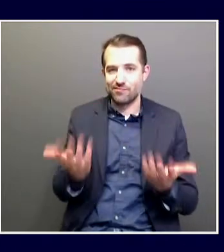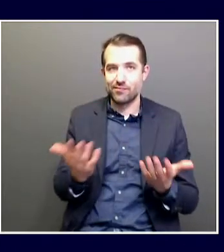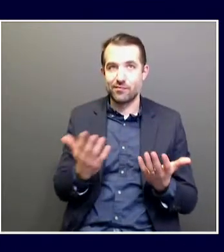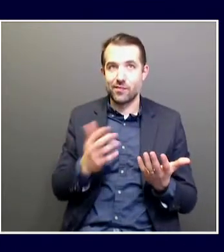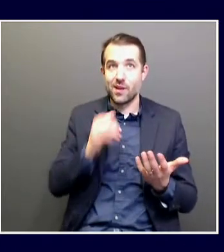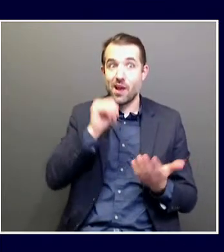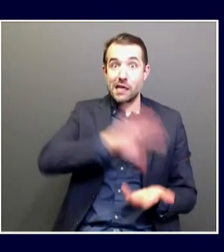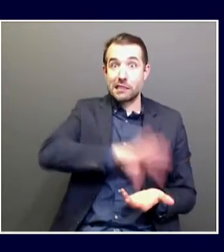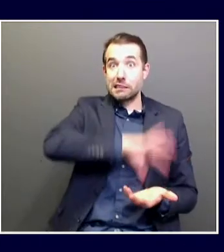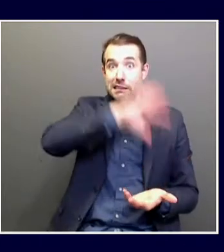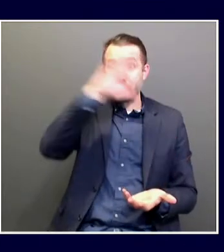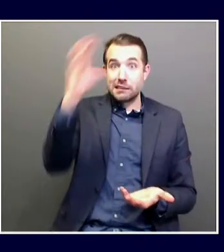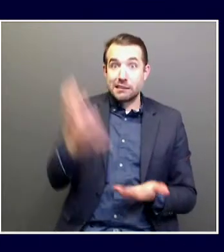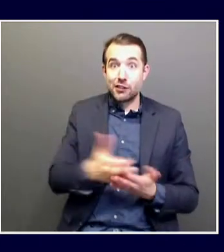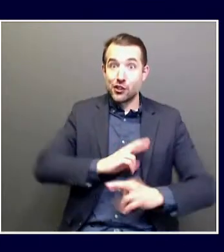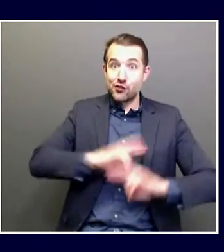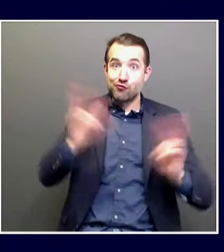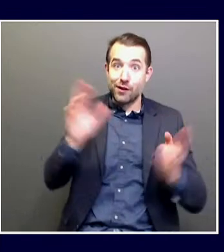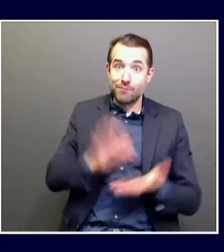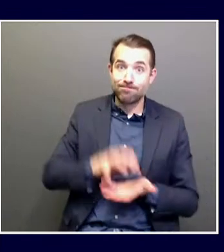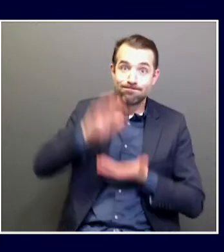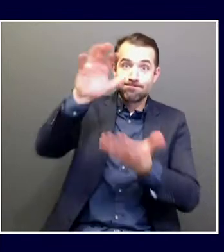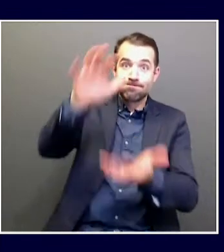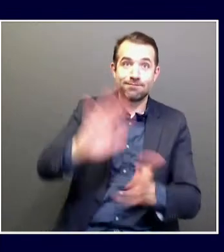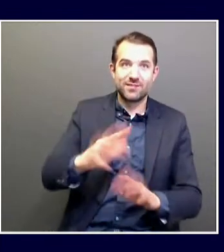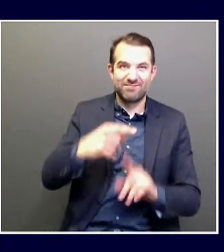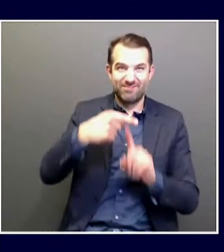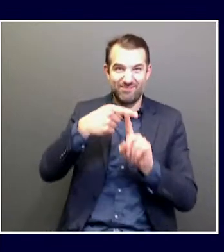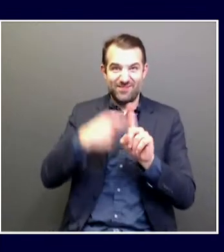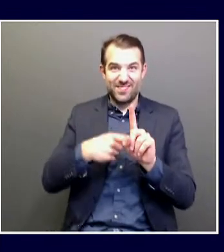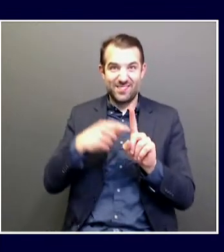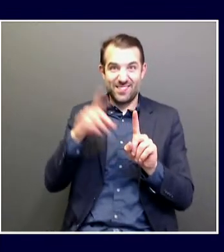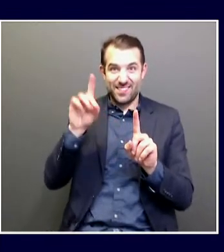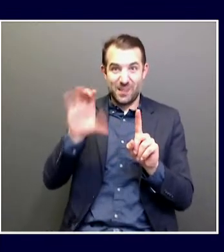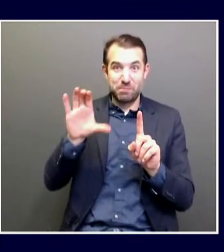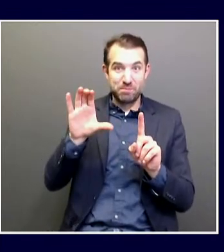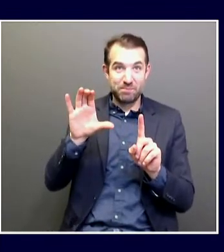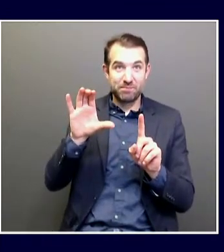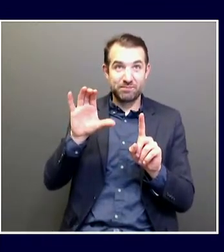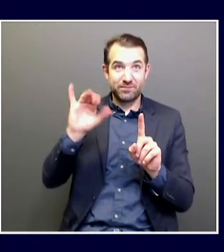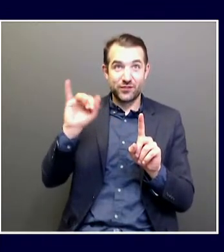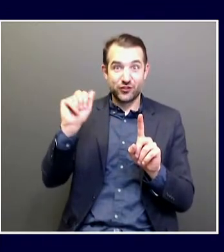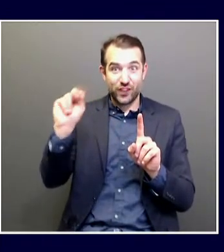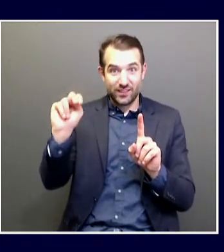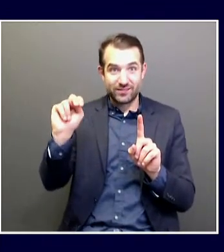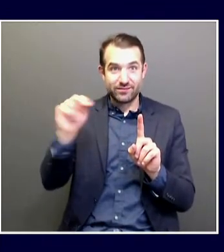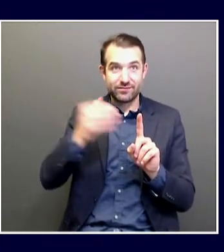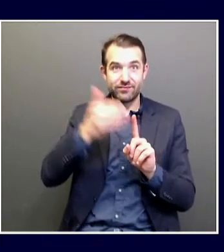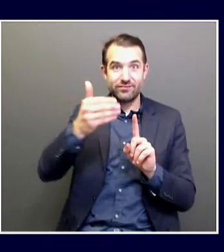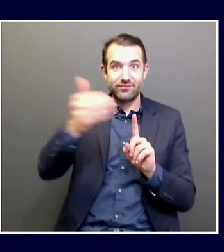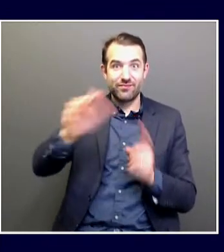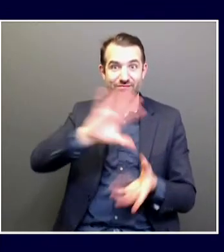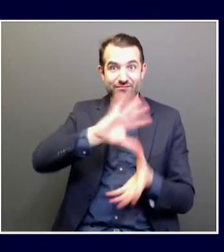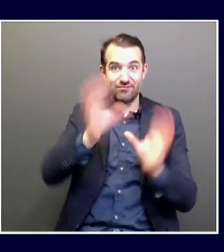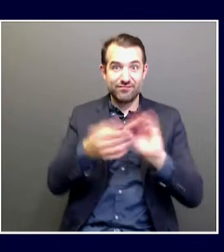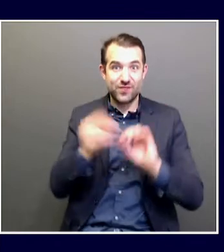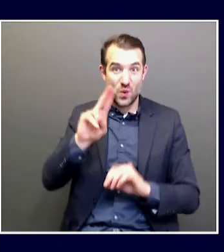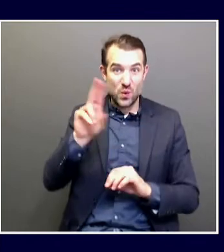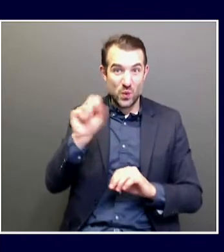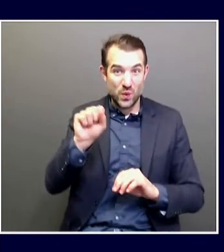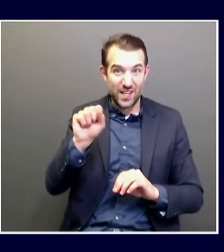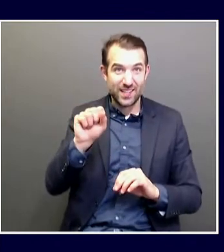nationwide, for the month of December and into early January, there will only be 65,000 patient